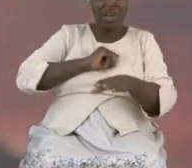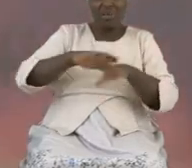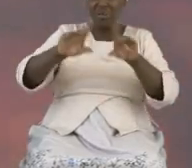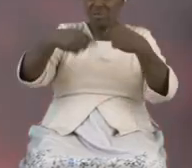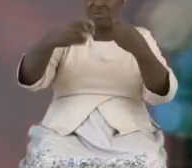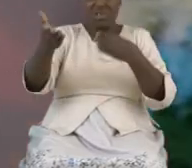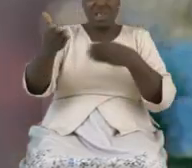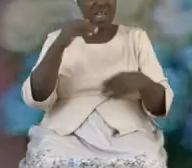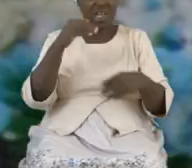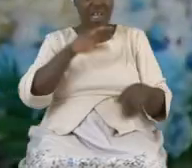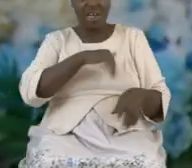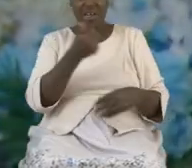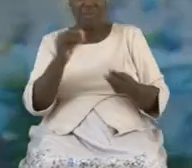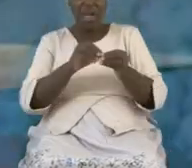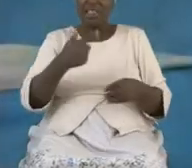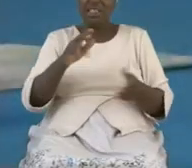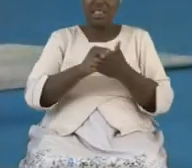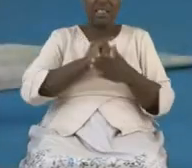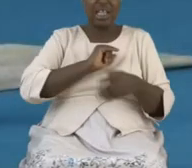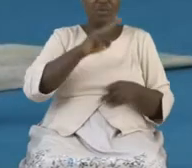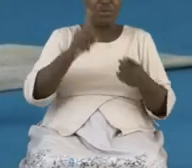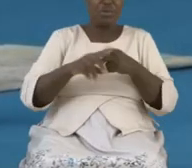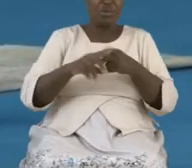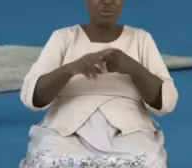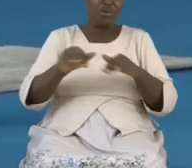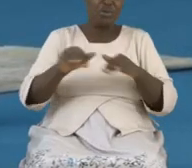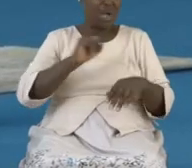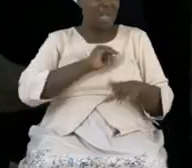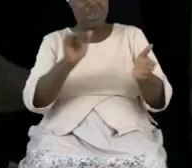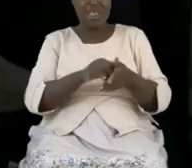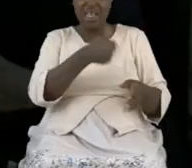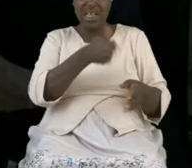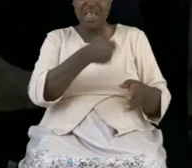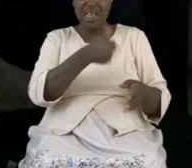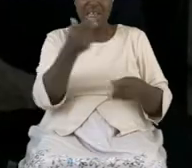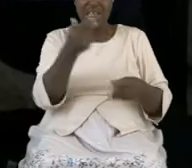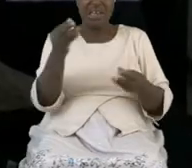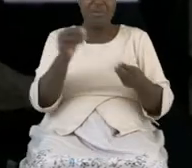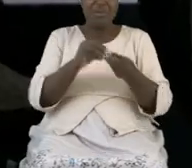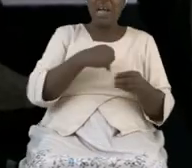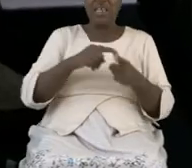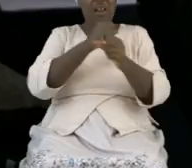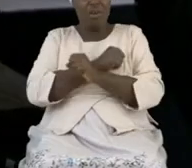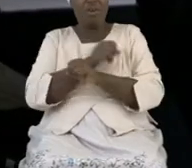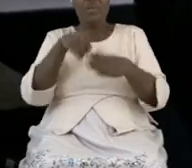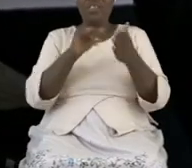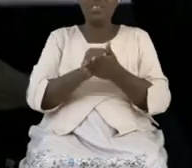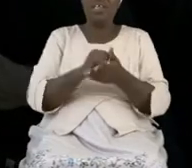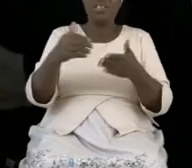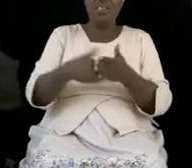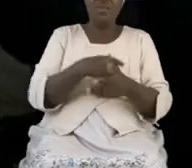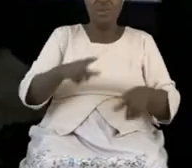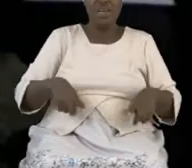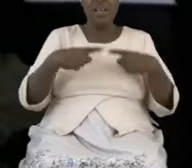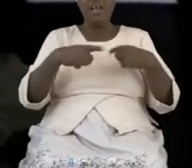the things I used to do, I don't do that anymore. I delight in the new life. I love the new